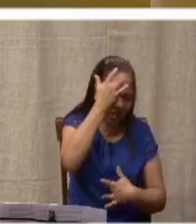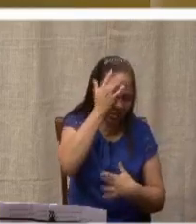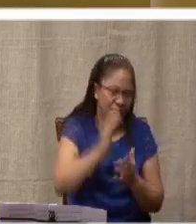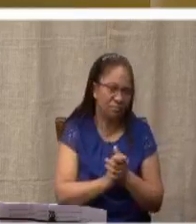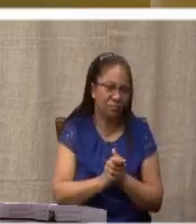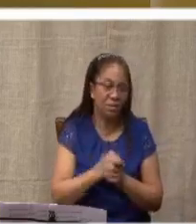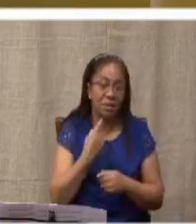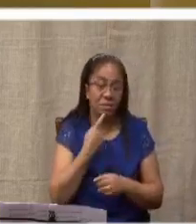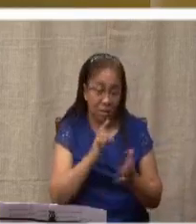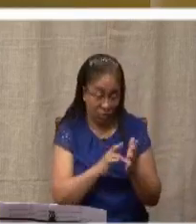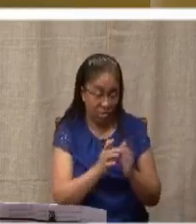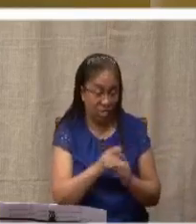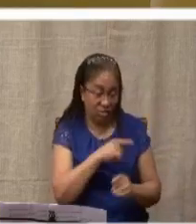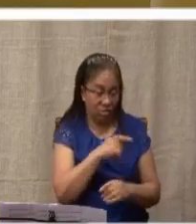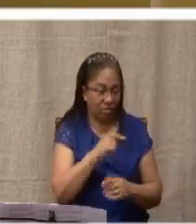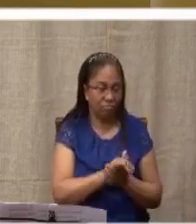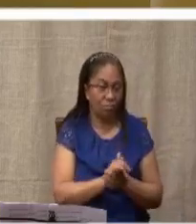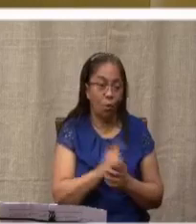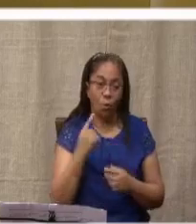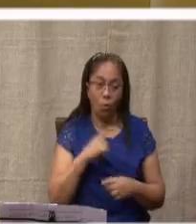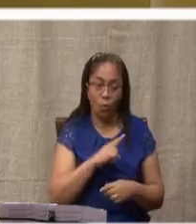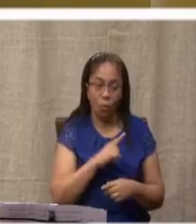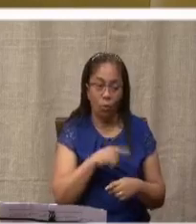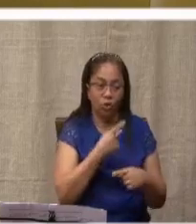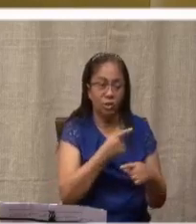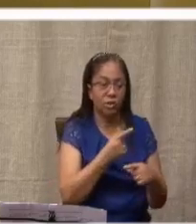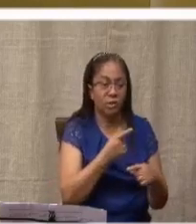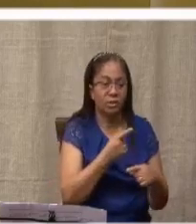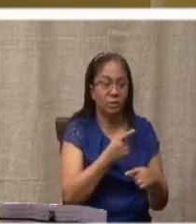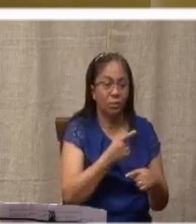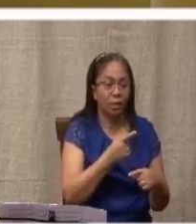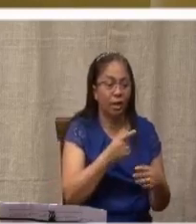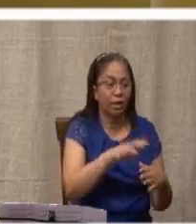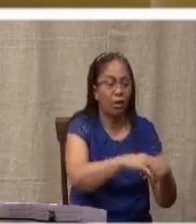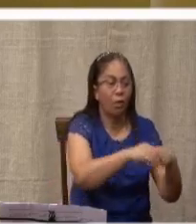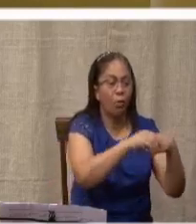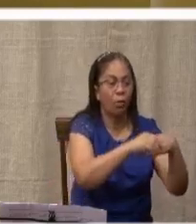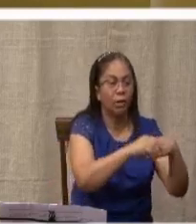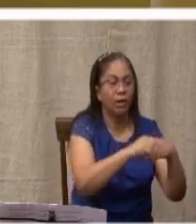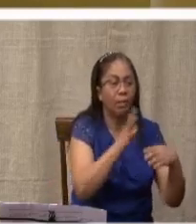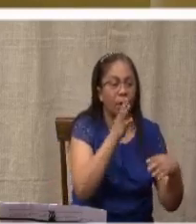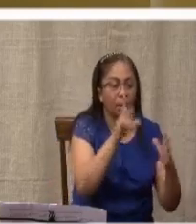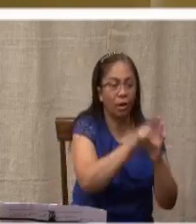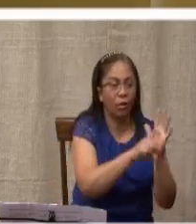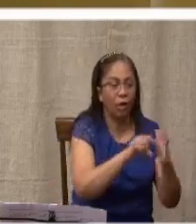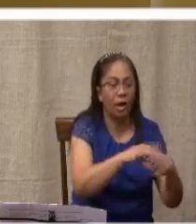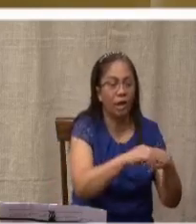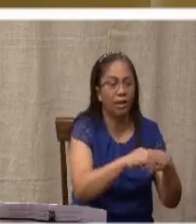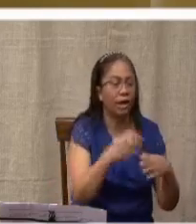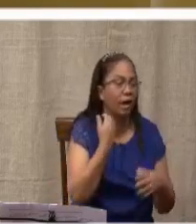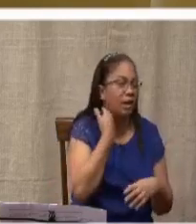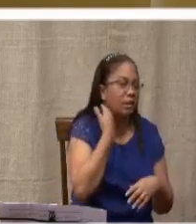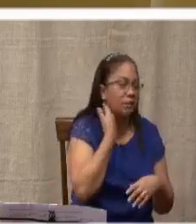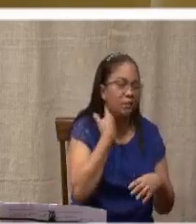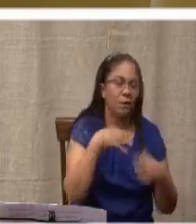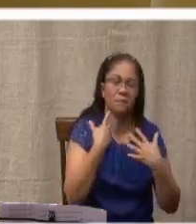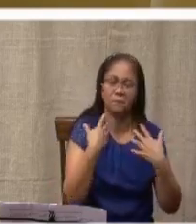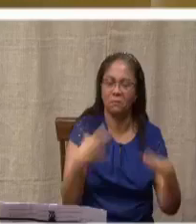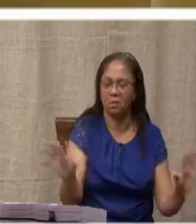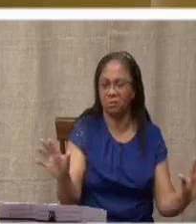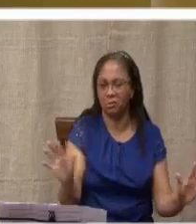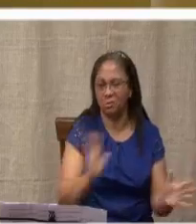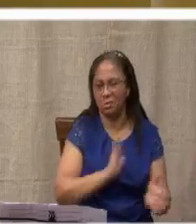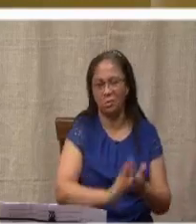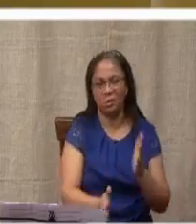her straight away he went to her took her by the hand and helped her up and the fever left her